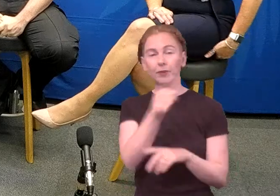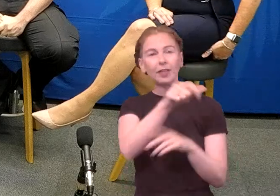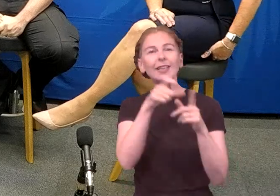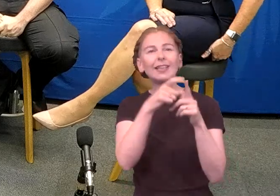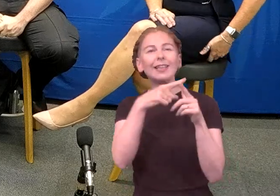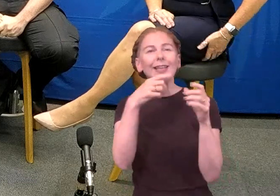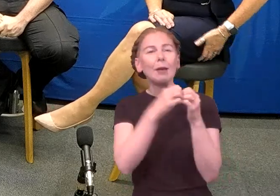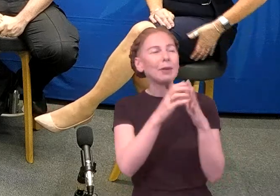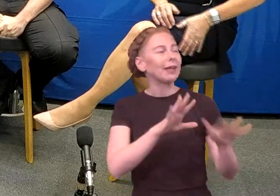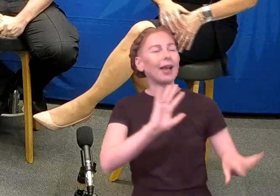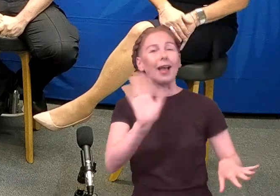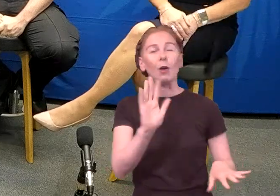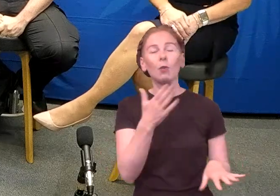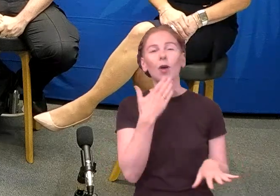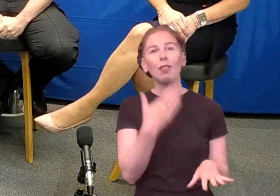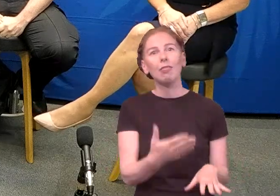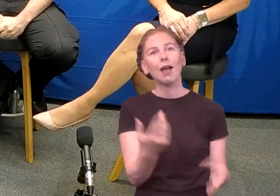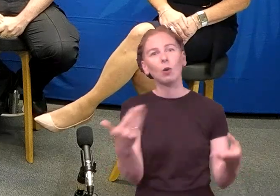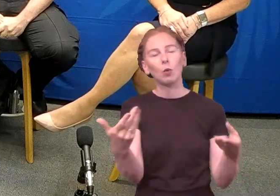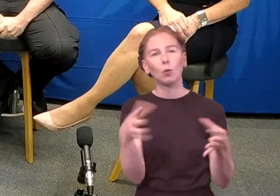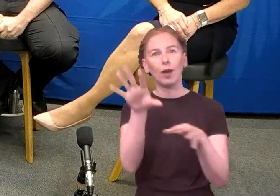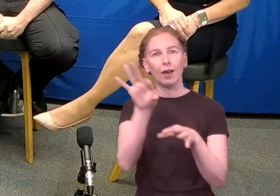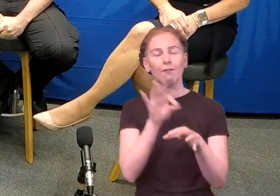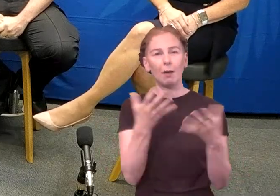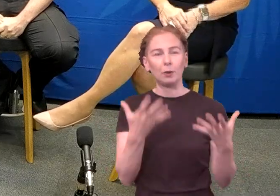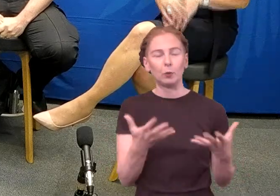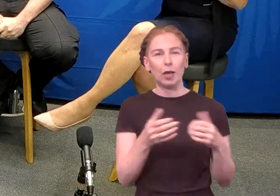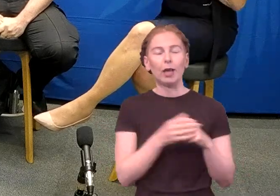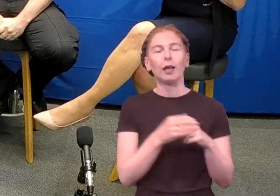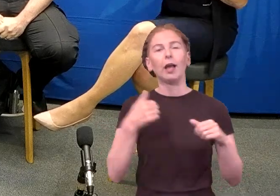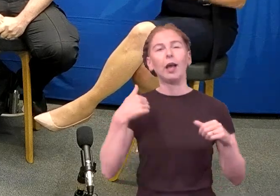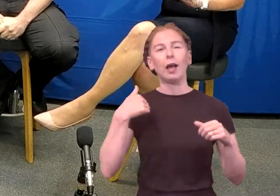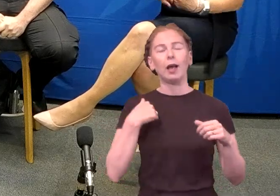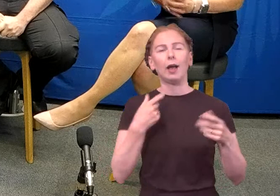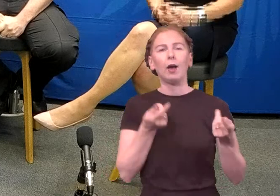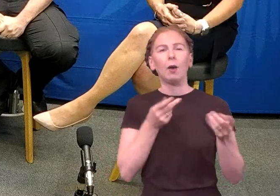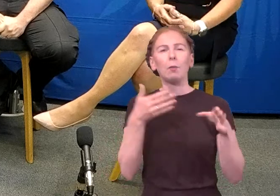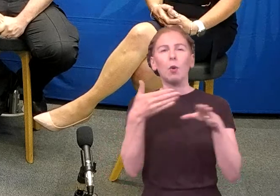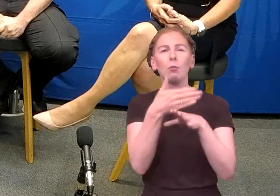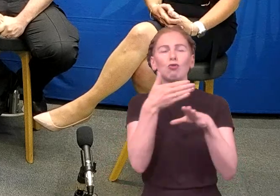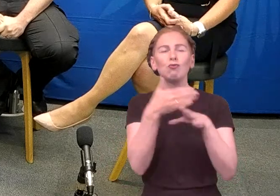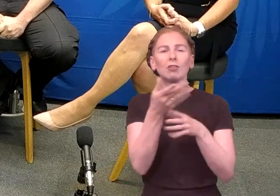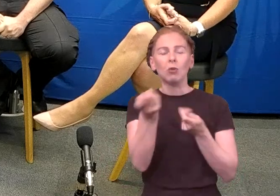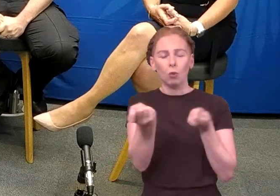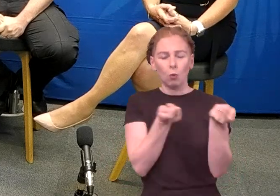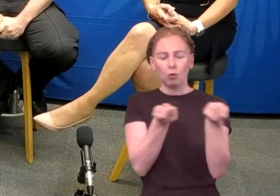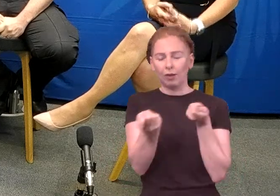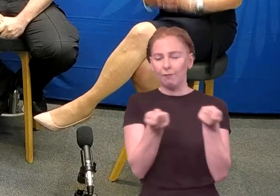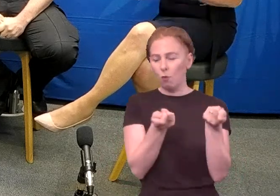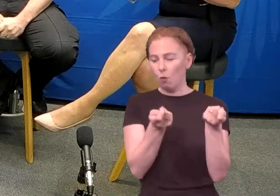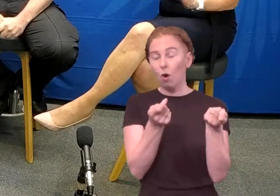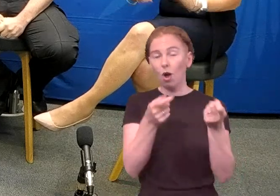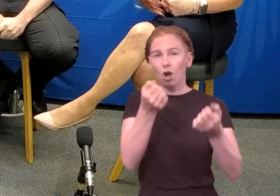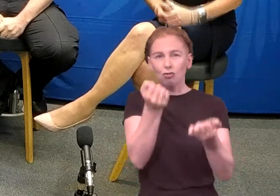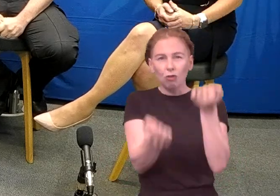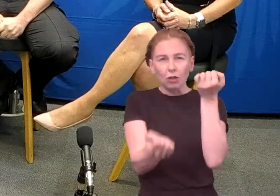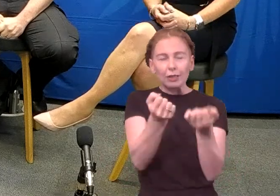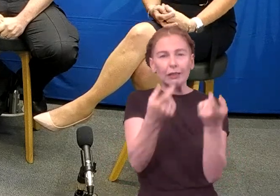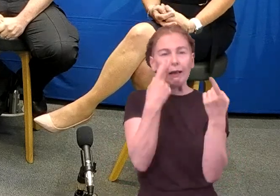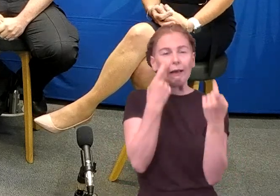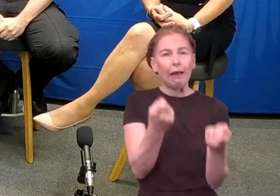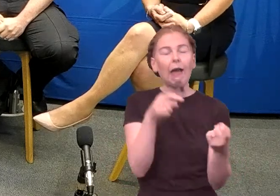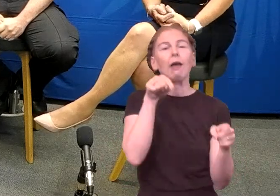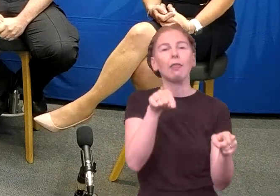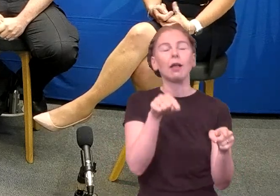today. My name's Debbie Lloyd. I'm the Operational Coordinator for Justice and Care, which is the Victim Navigator programme supporting victims of